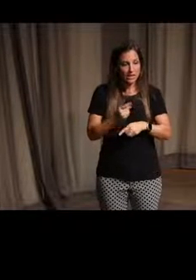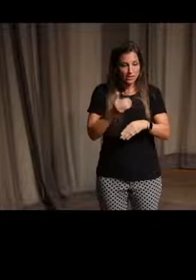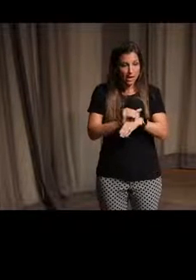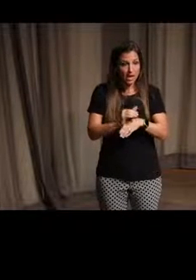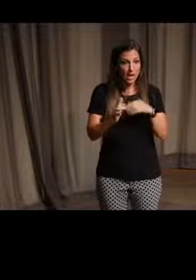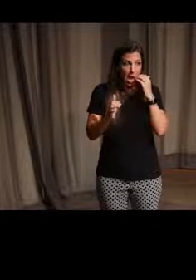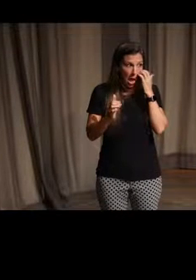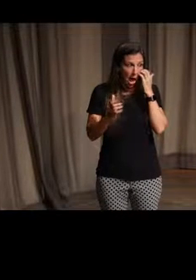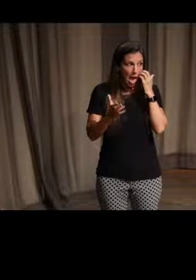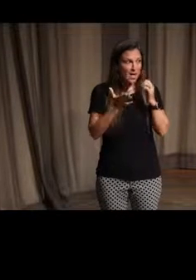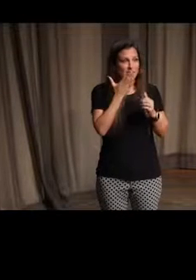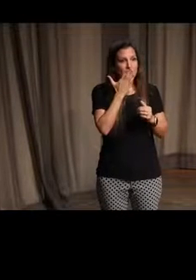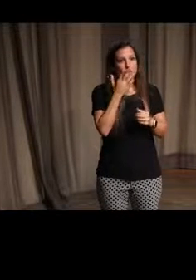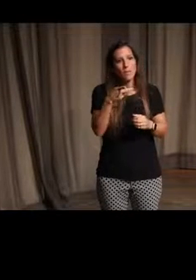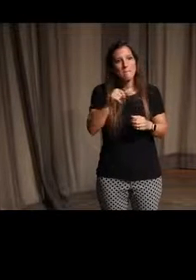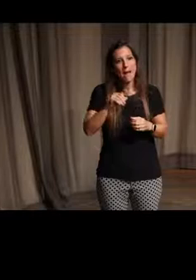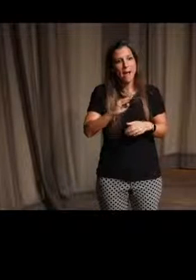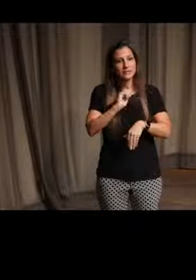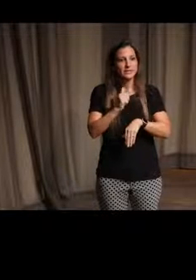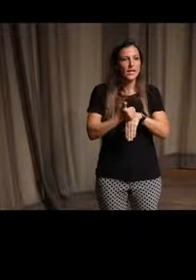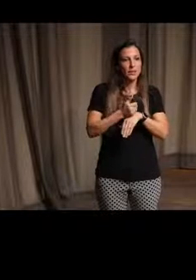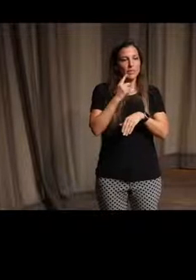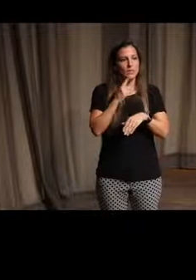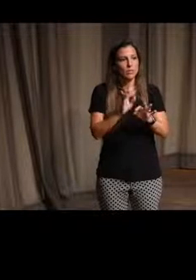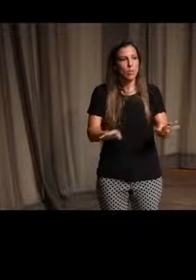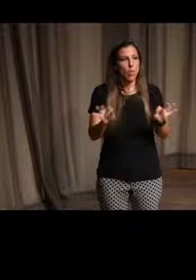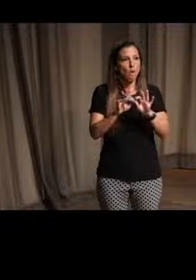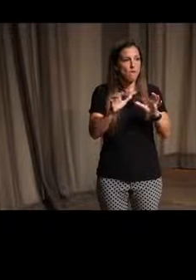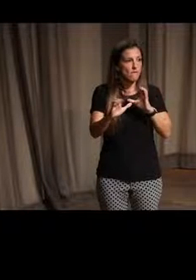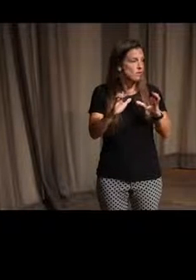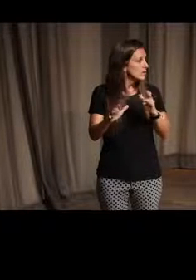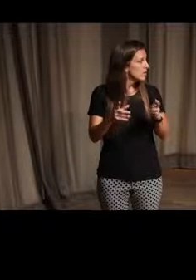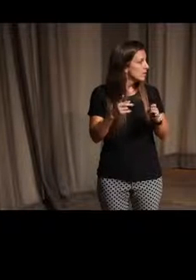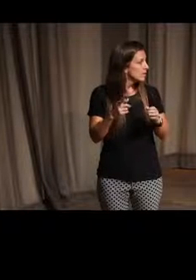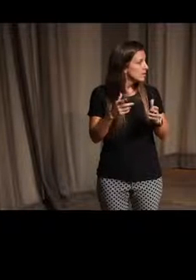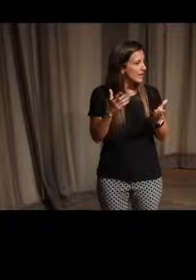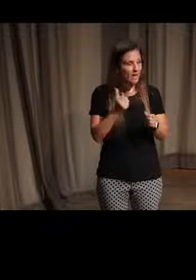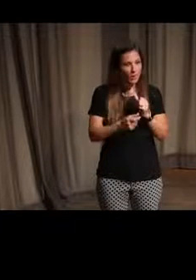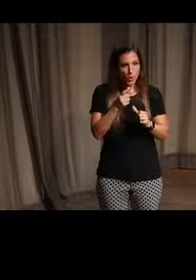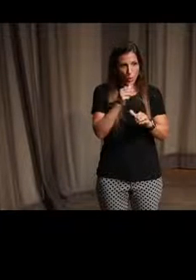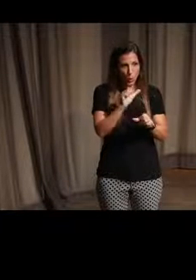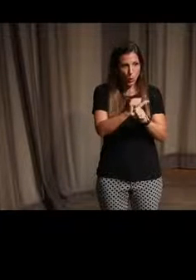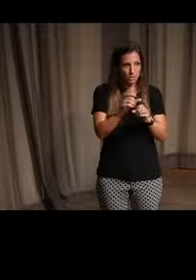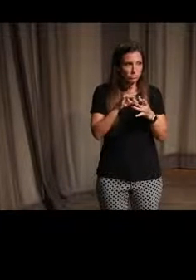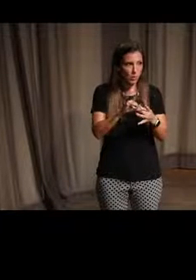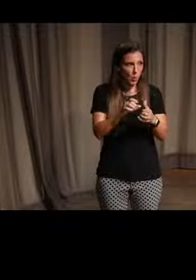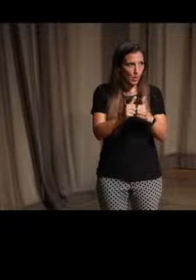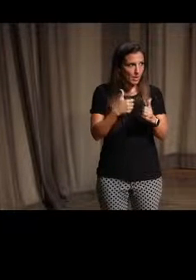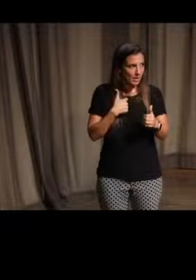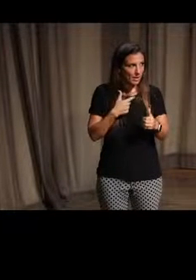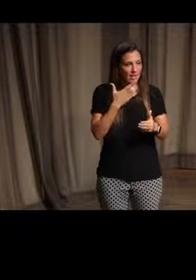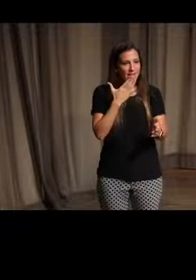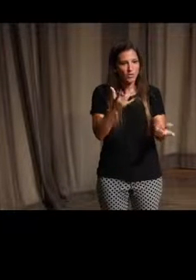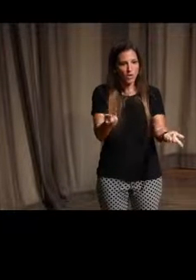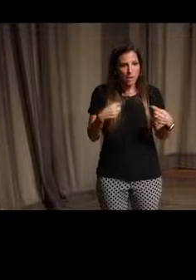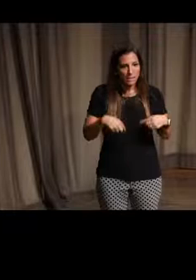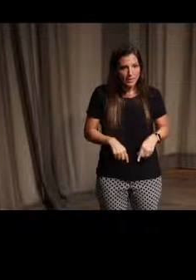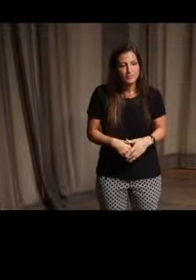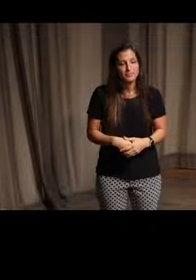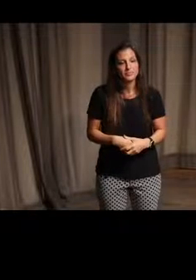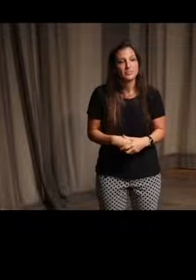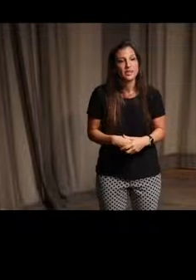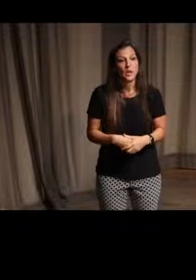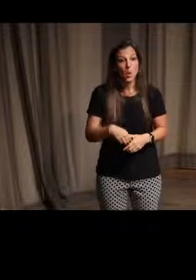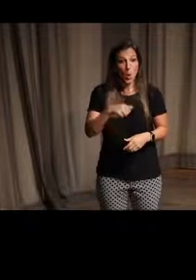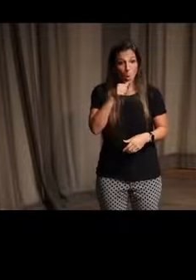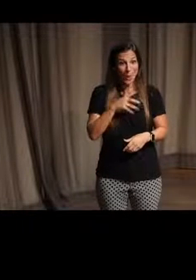thank you for the PAMM to host this important conversation, and everybody who worked with me. And thank you for everyone for coming. So